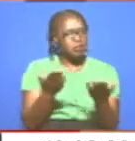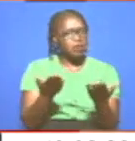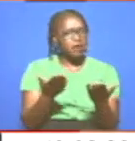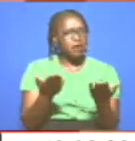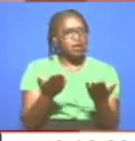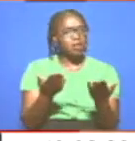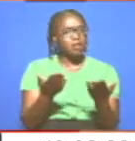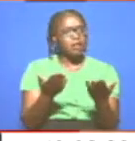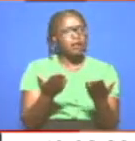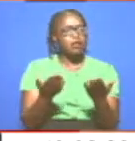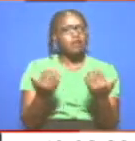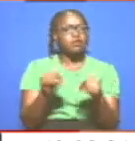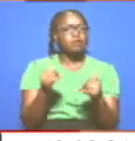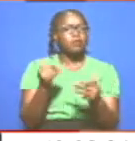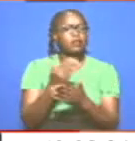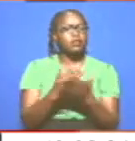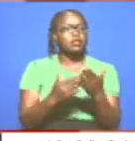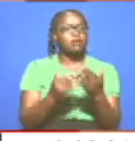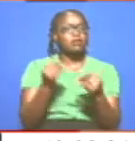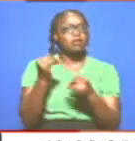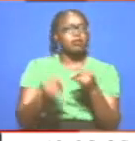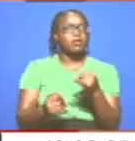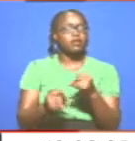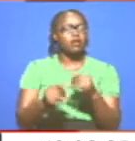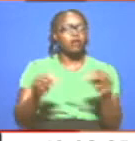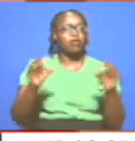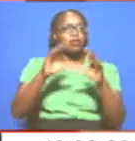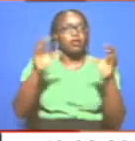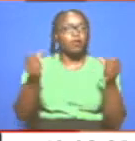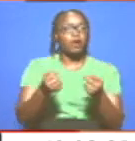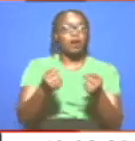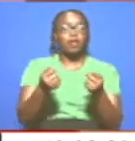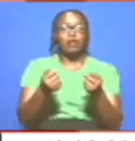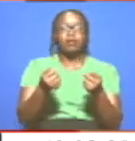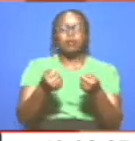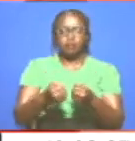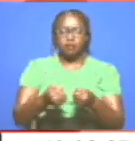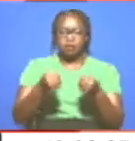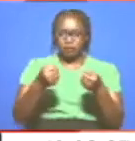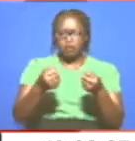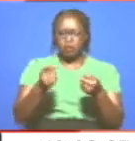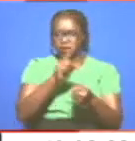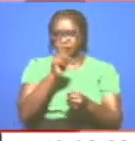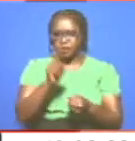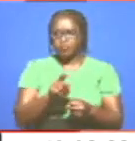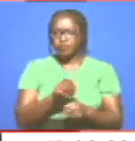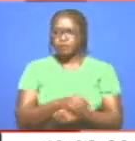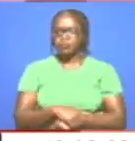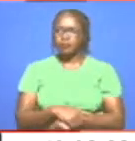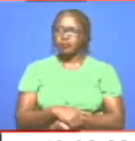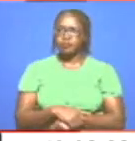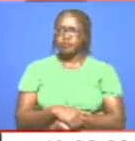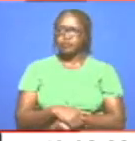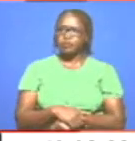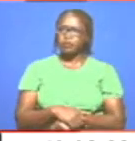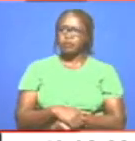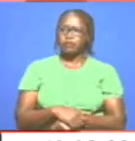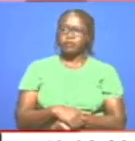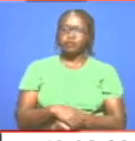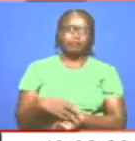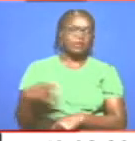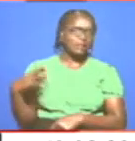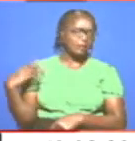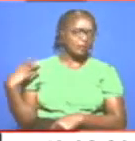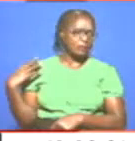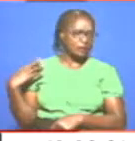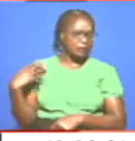at a semi-final of a Cricket World Cup, but what has that journey been? I think it's been a long journey, and the last 2-3 years it's